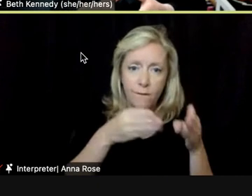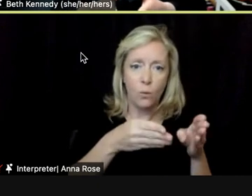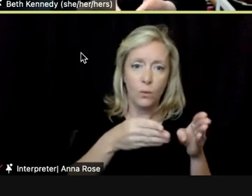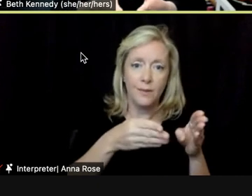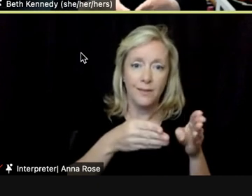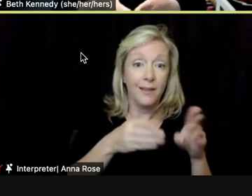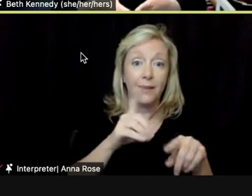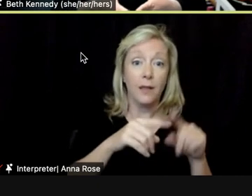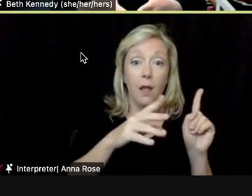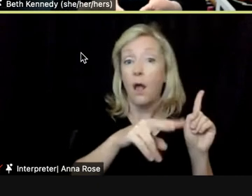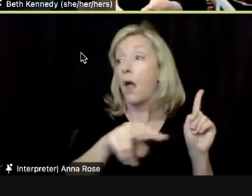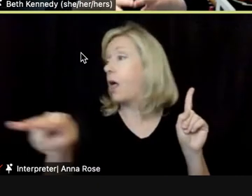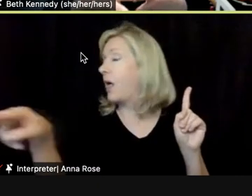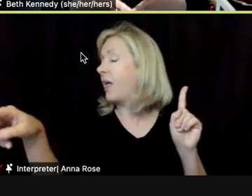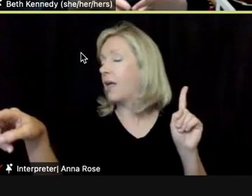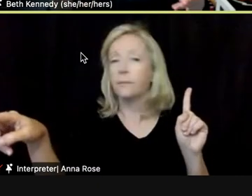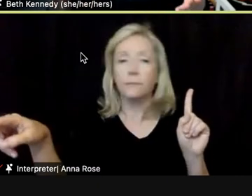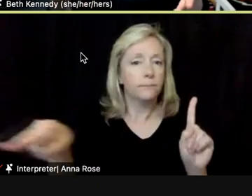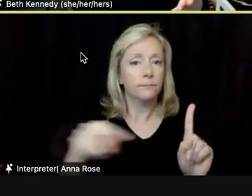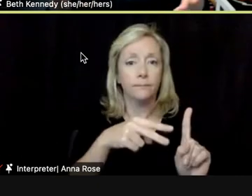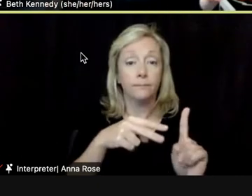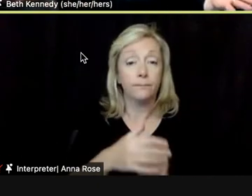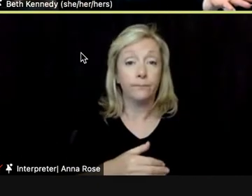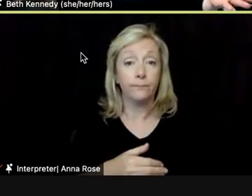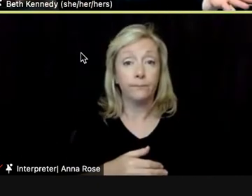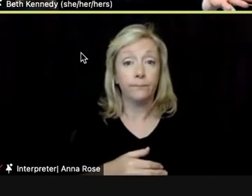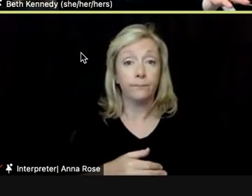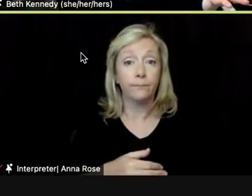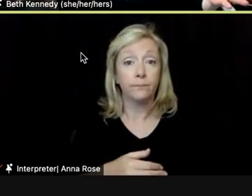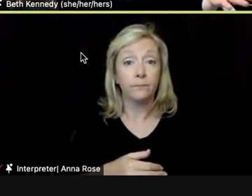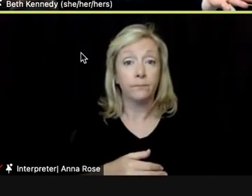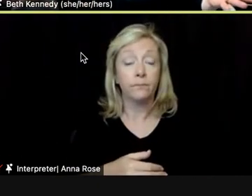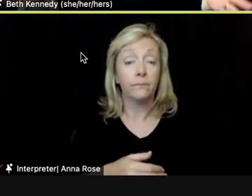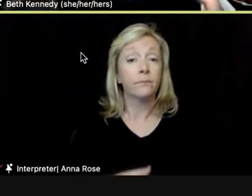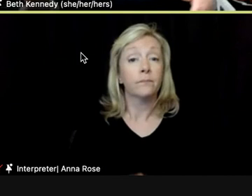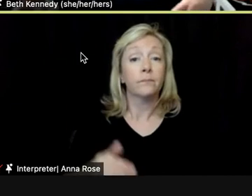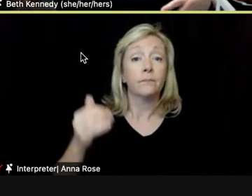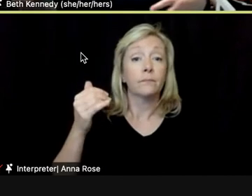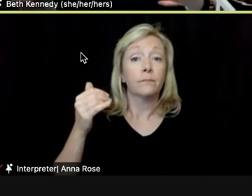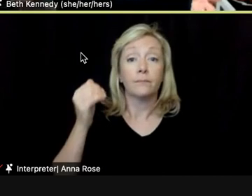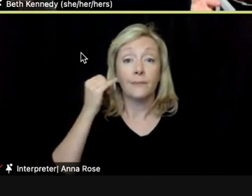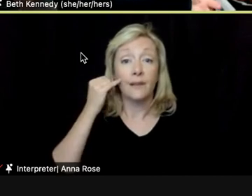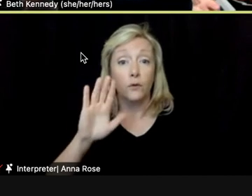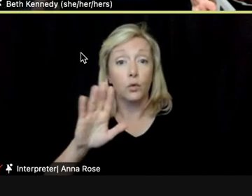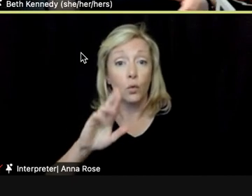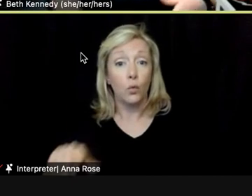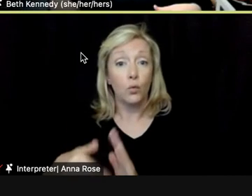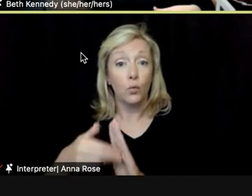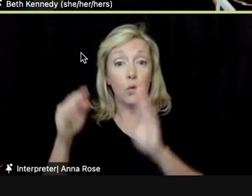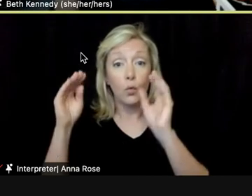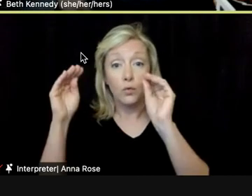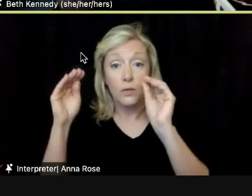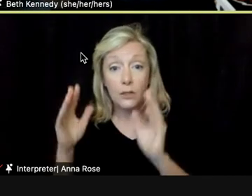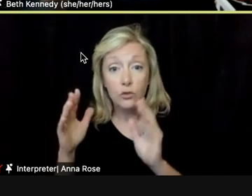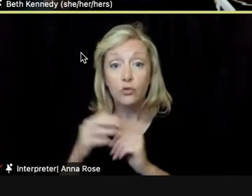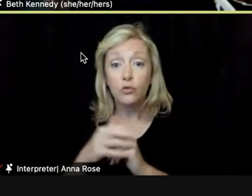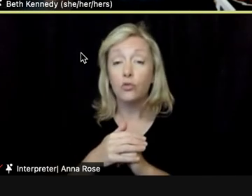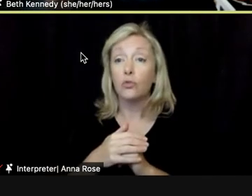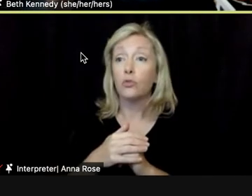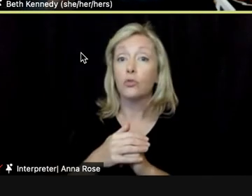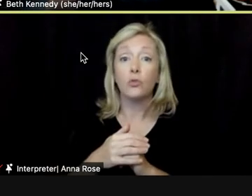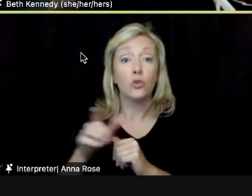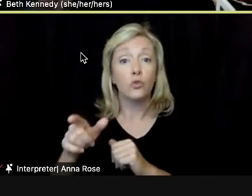student. And if you're a teacher and you're supervising a classroom and you have an intervener who keeps pulling their phone out